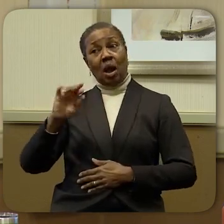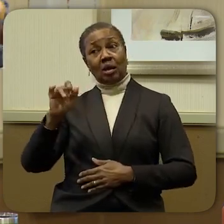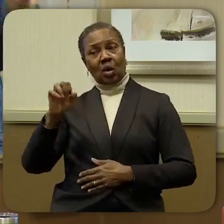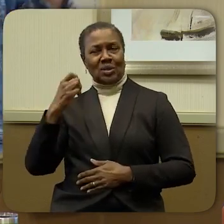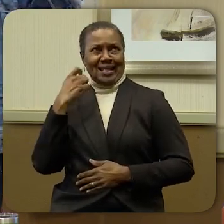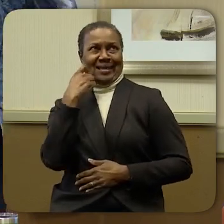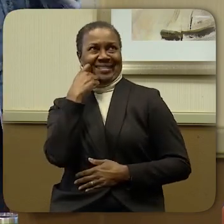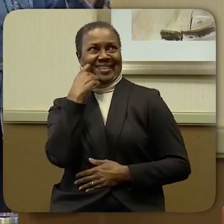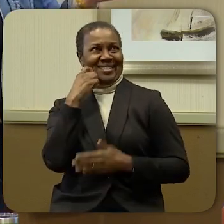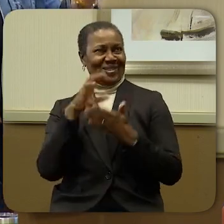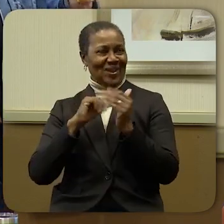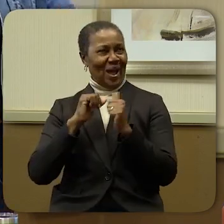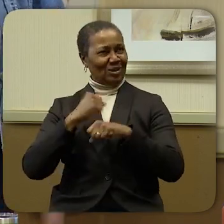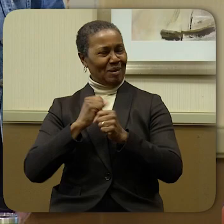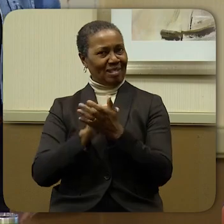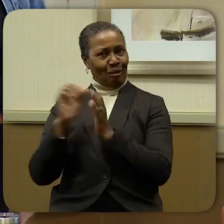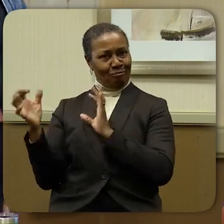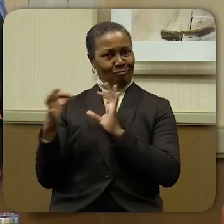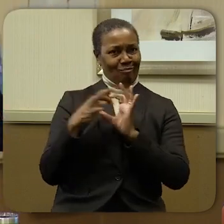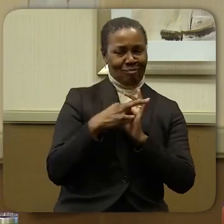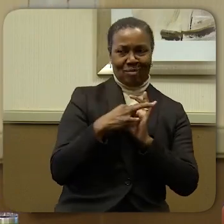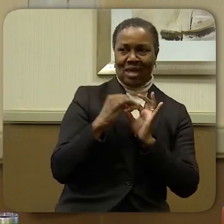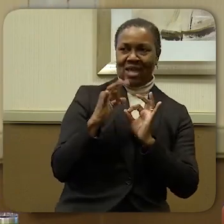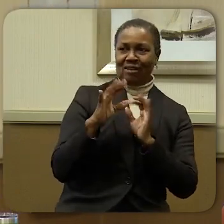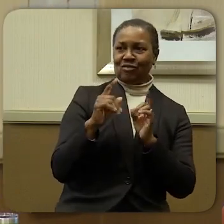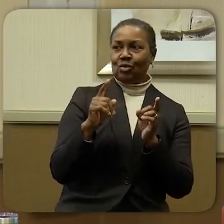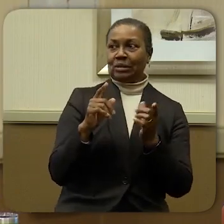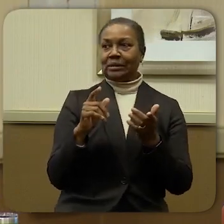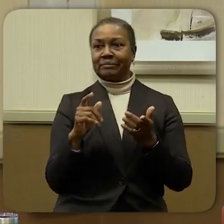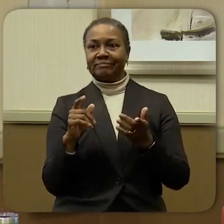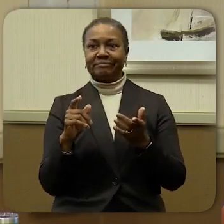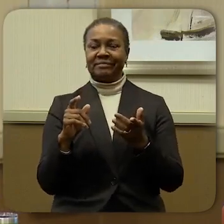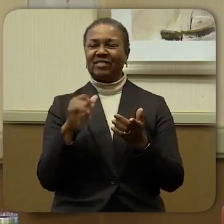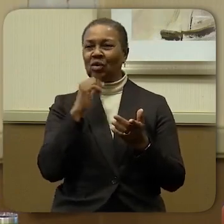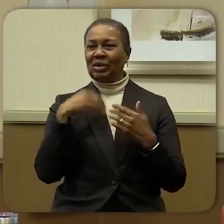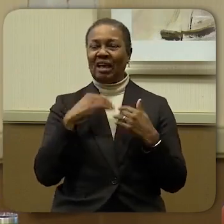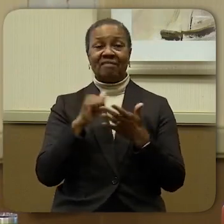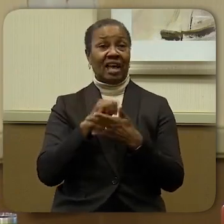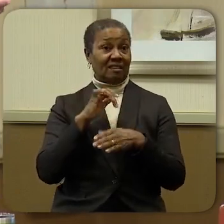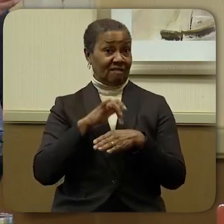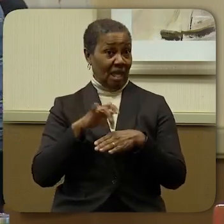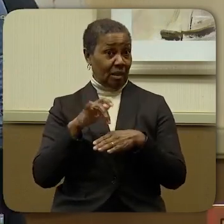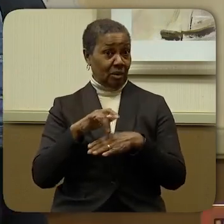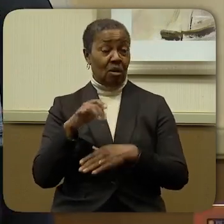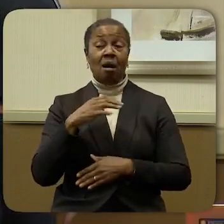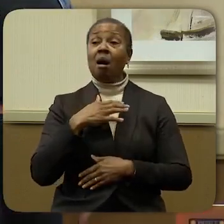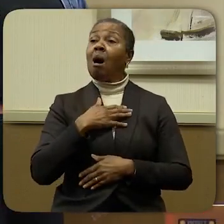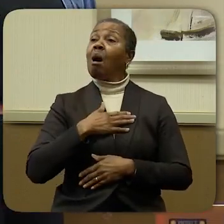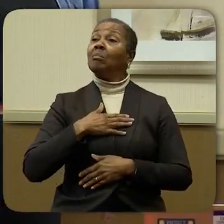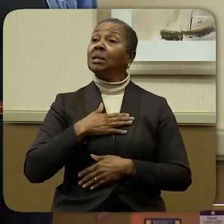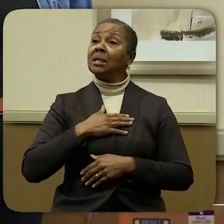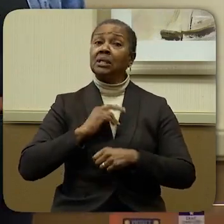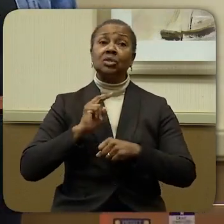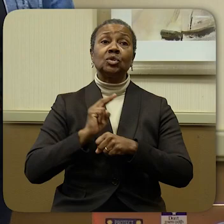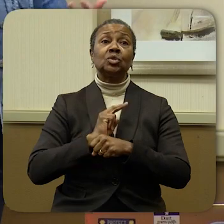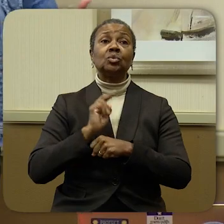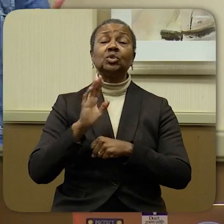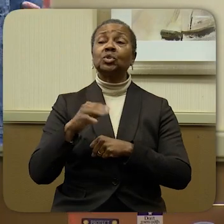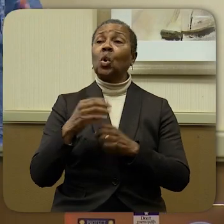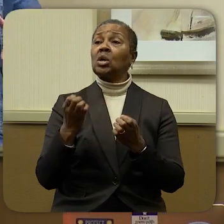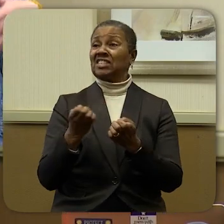learned how to make that will link to that if you're not, if you don't have that available. But please feel free to use